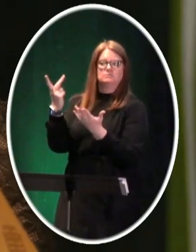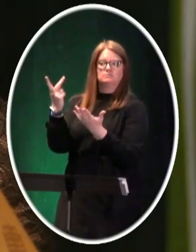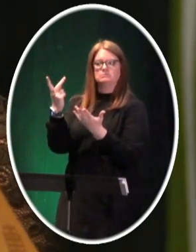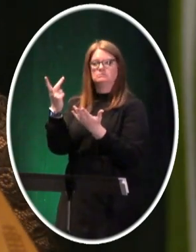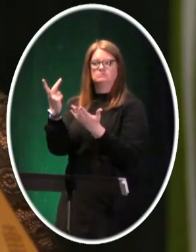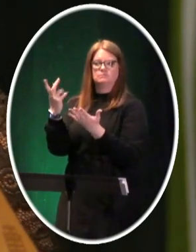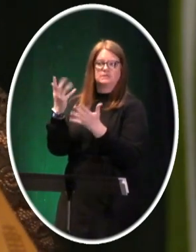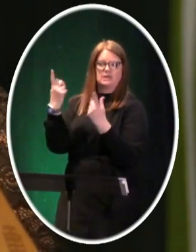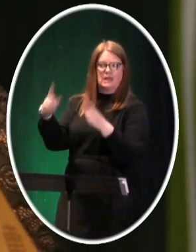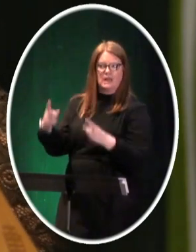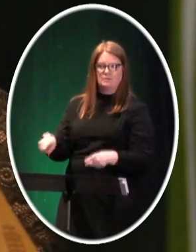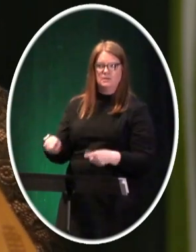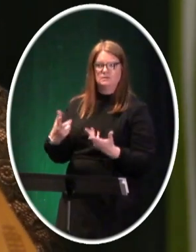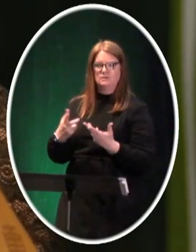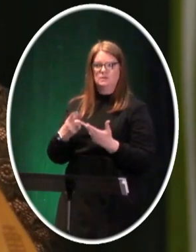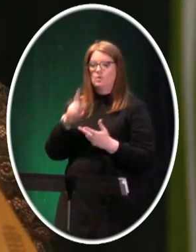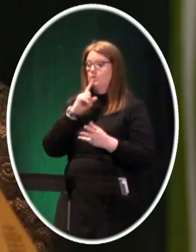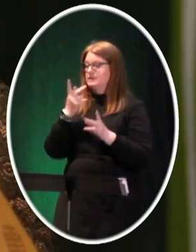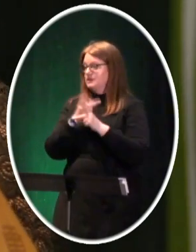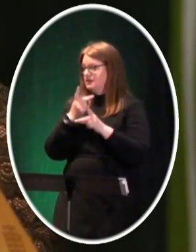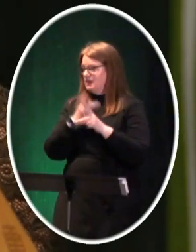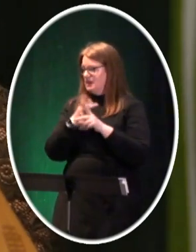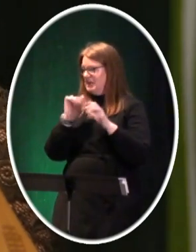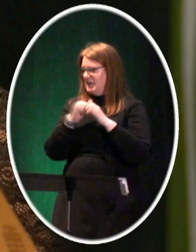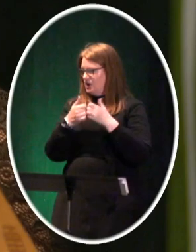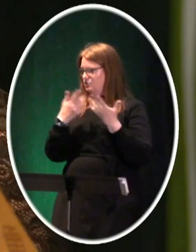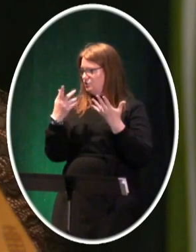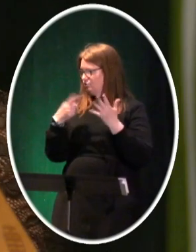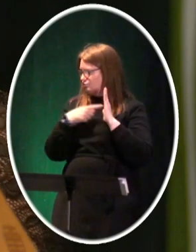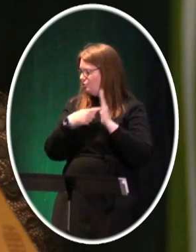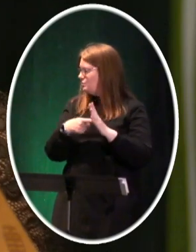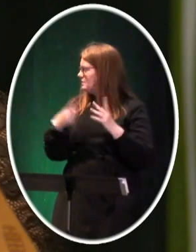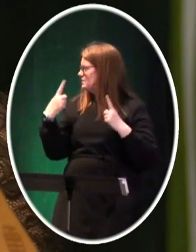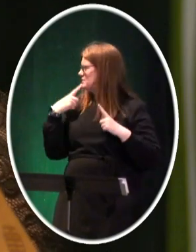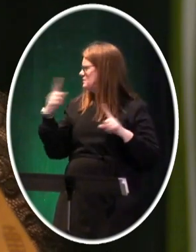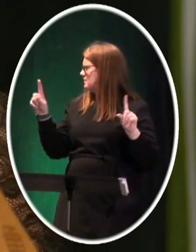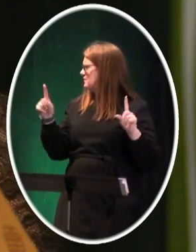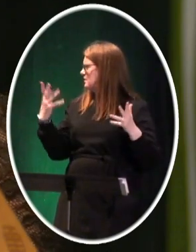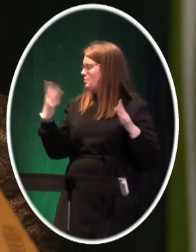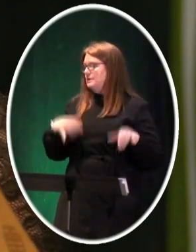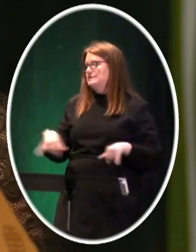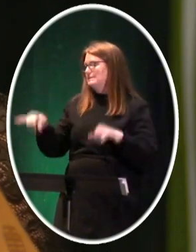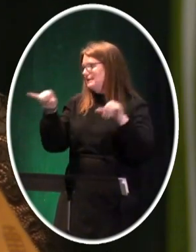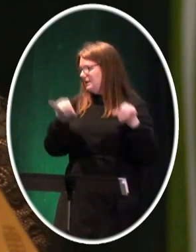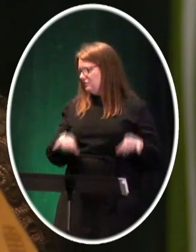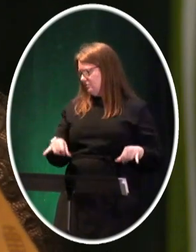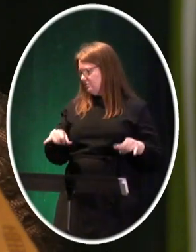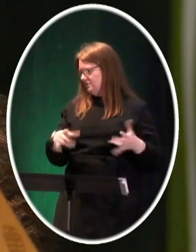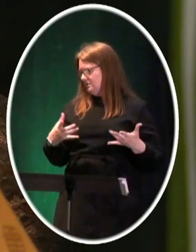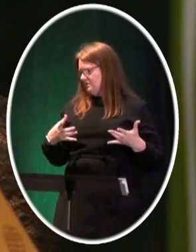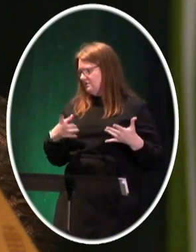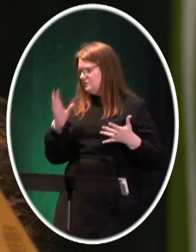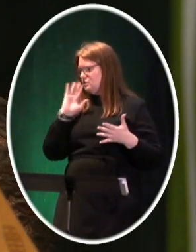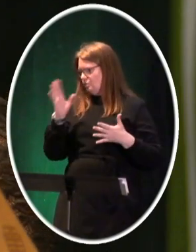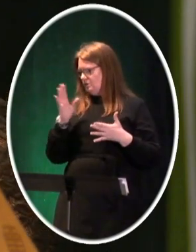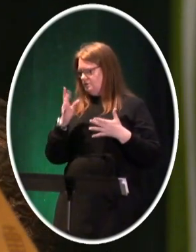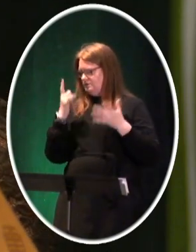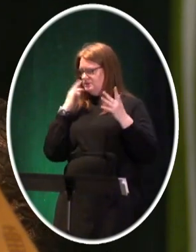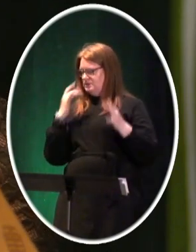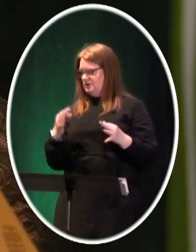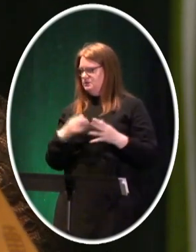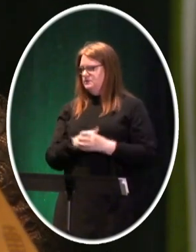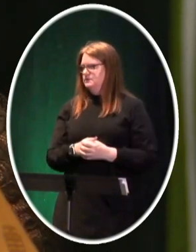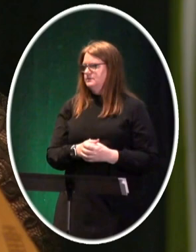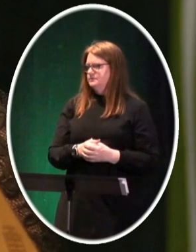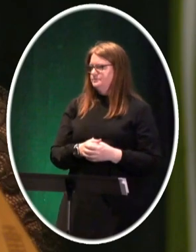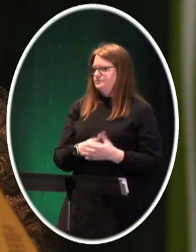care in how you define the successes of your story and to what standard you may measure them. Perhaps resist today's